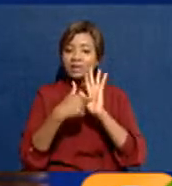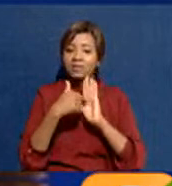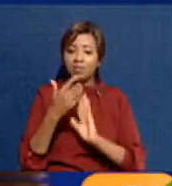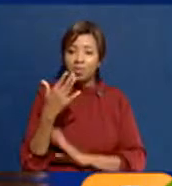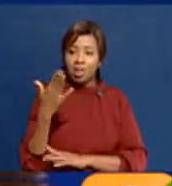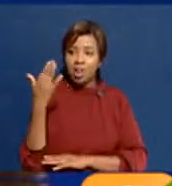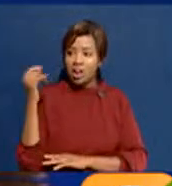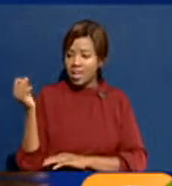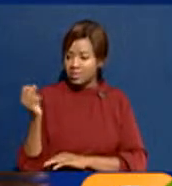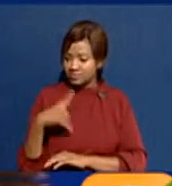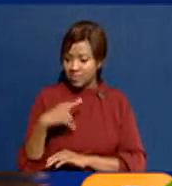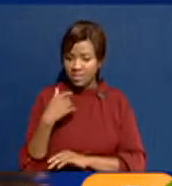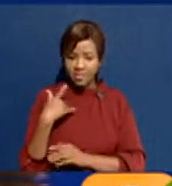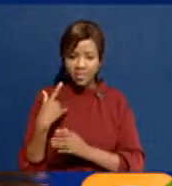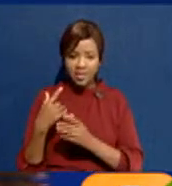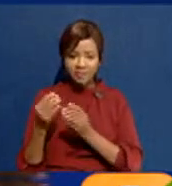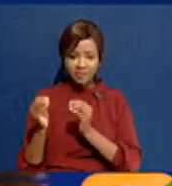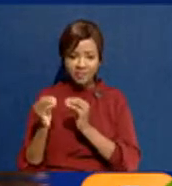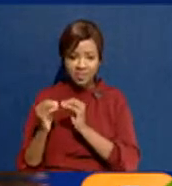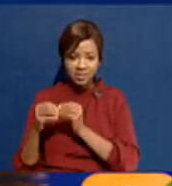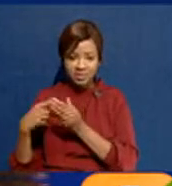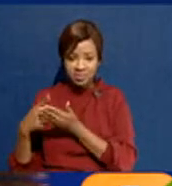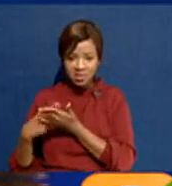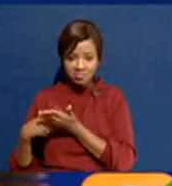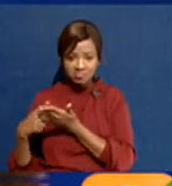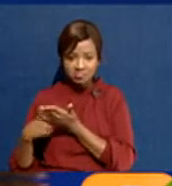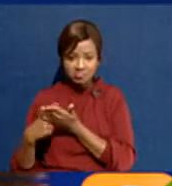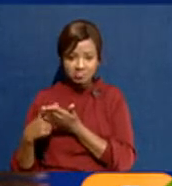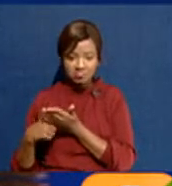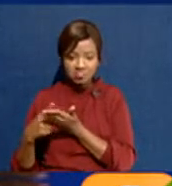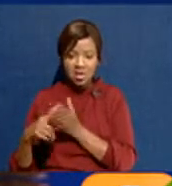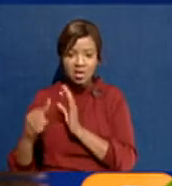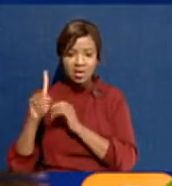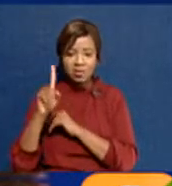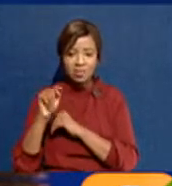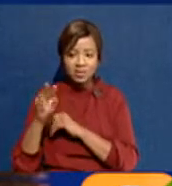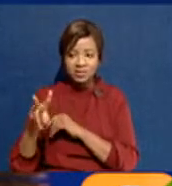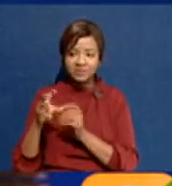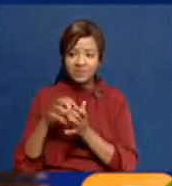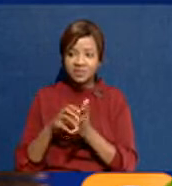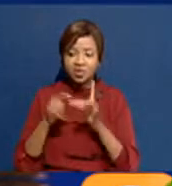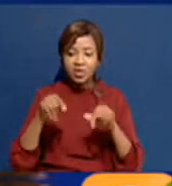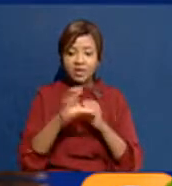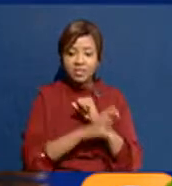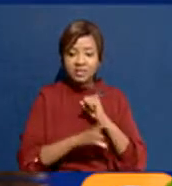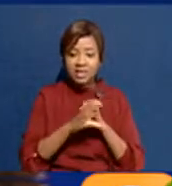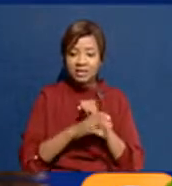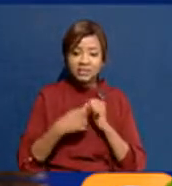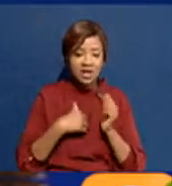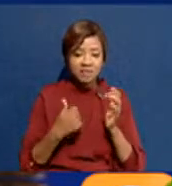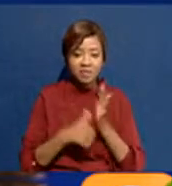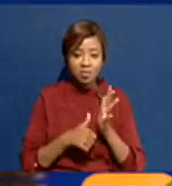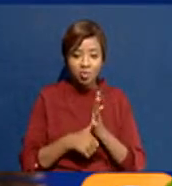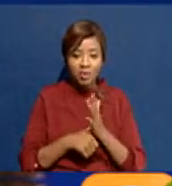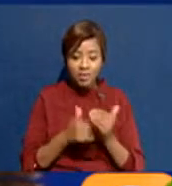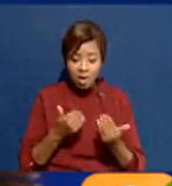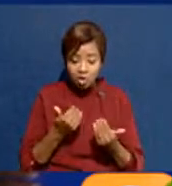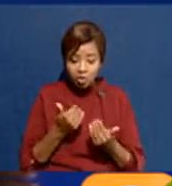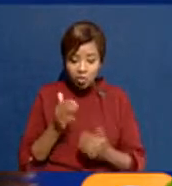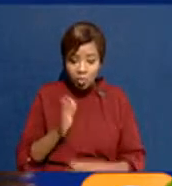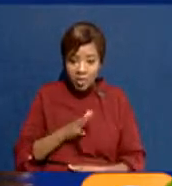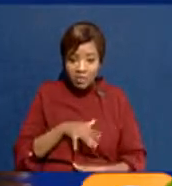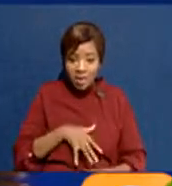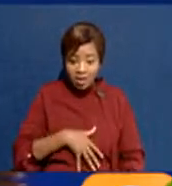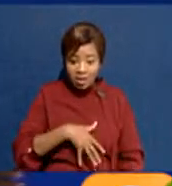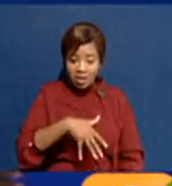Last time I had a conversation in one of the stations. We have a problem in this country. Maternal mortality rate is 362. That